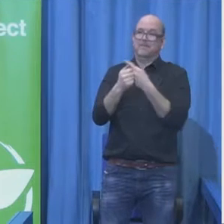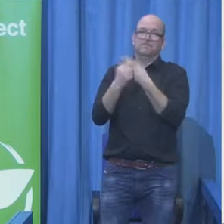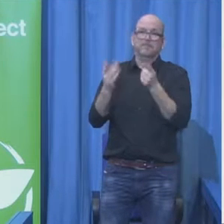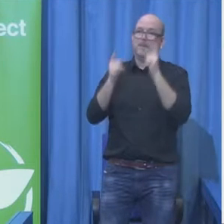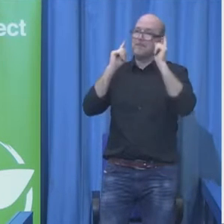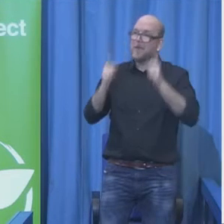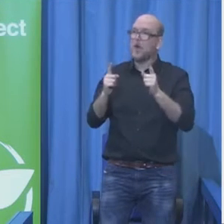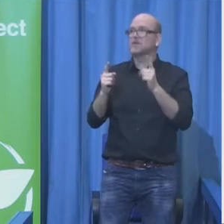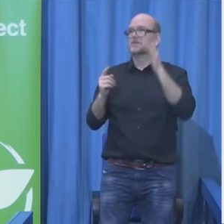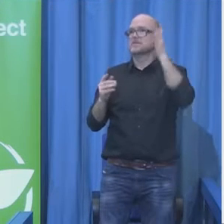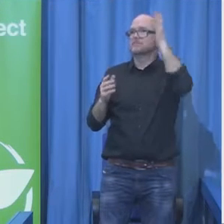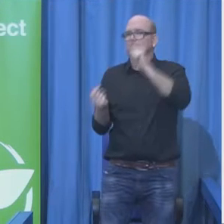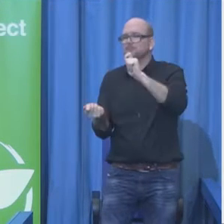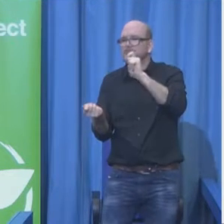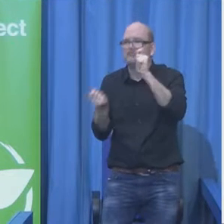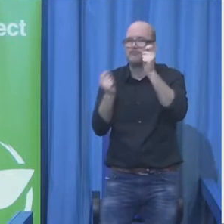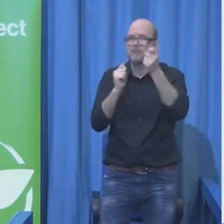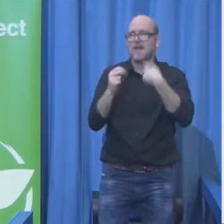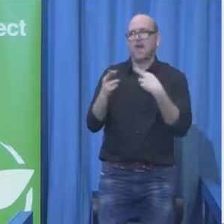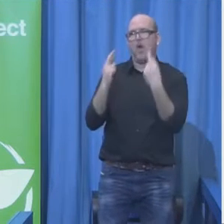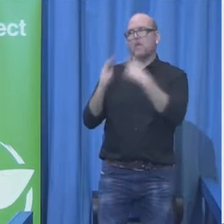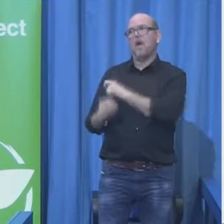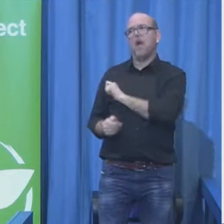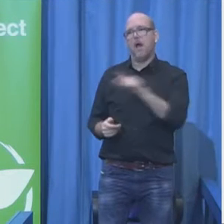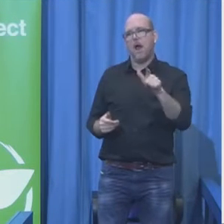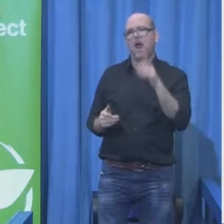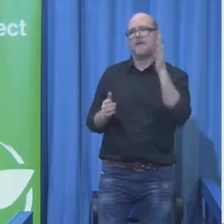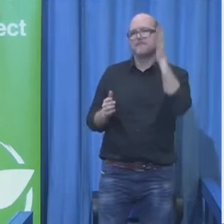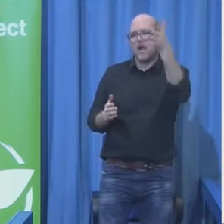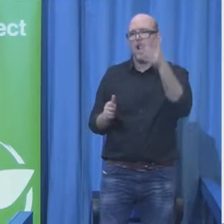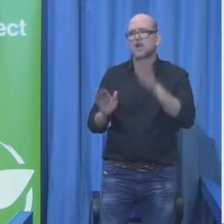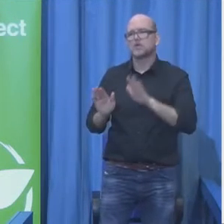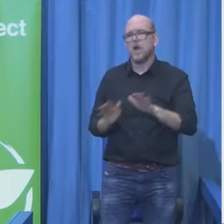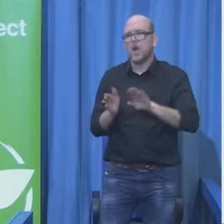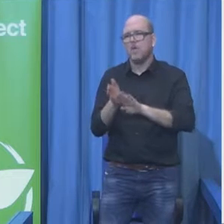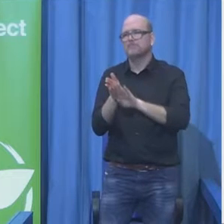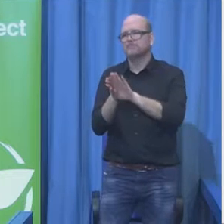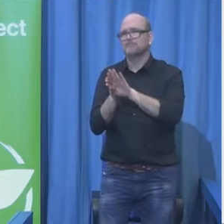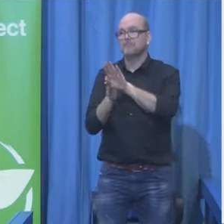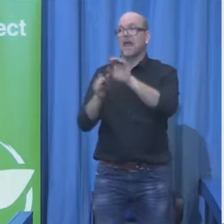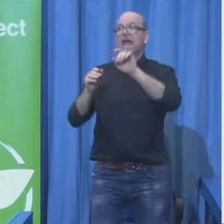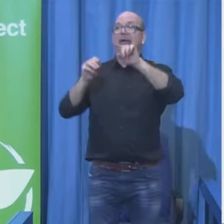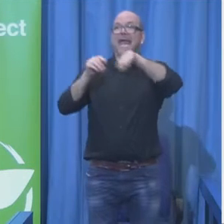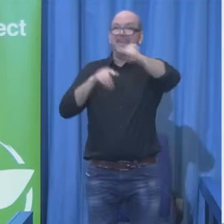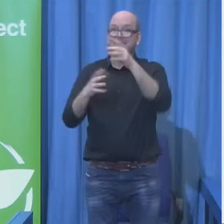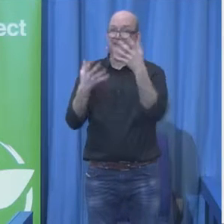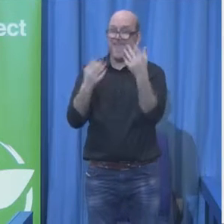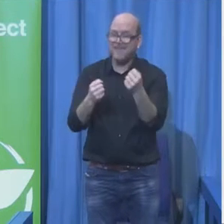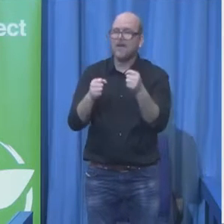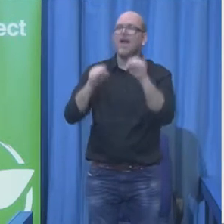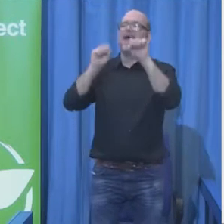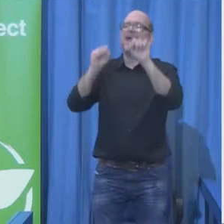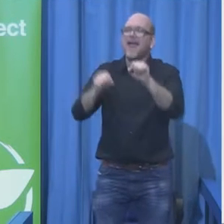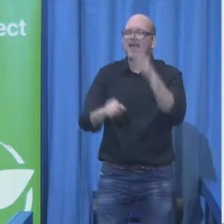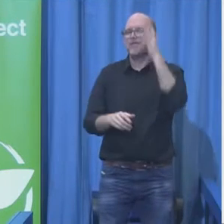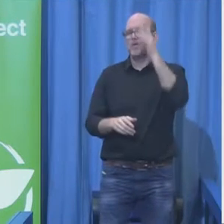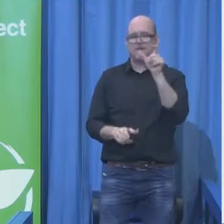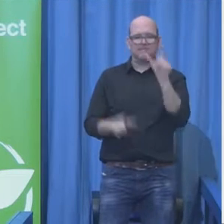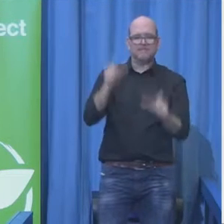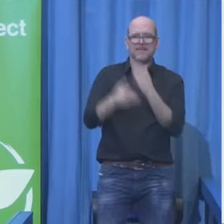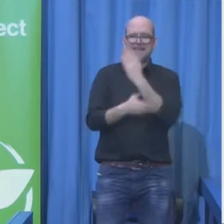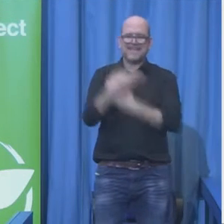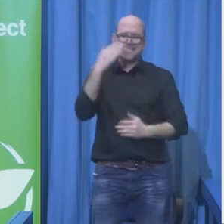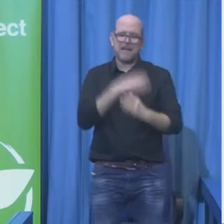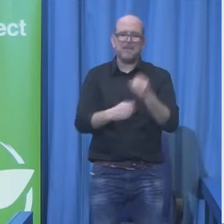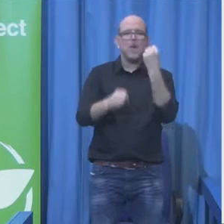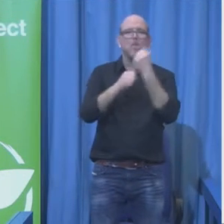picture. Let me just finally say that there are countries that has made tremendous progress, but it's maybe one